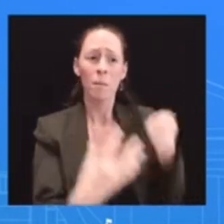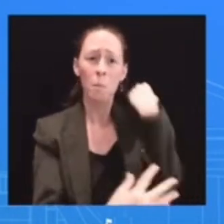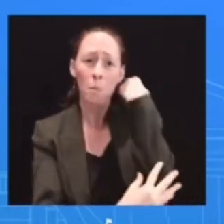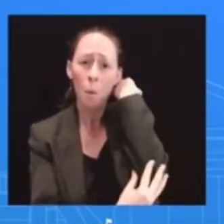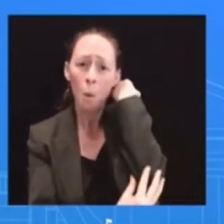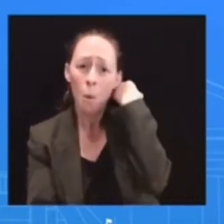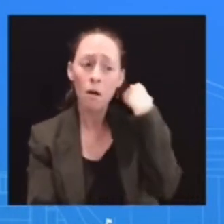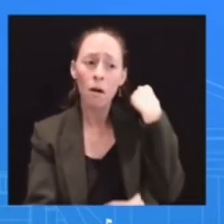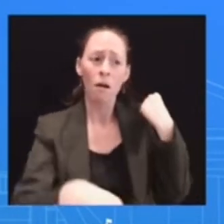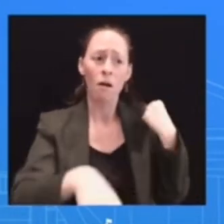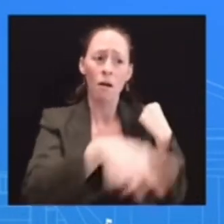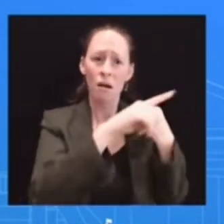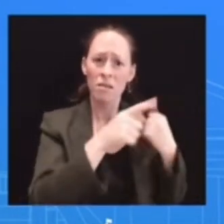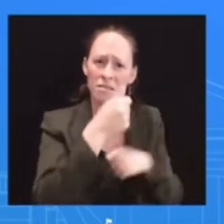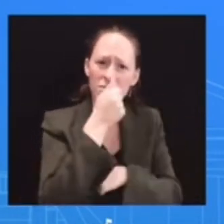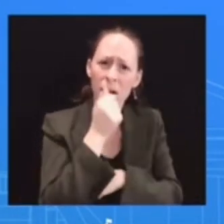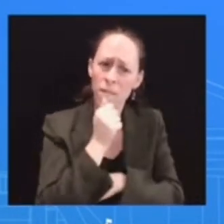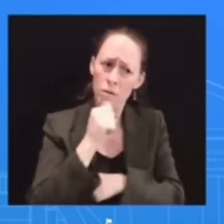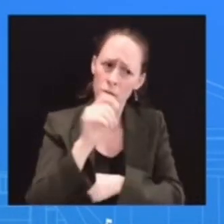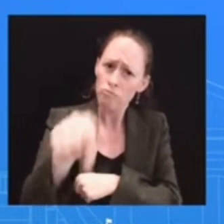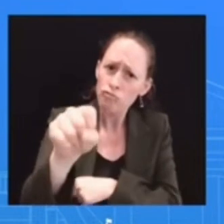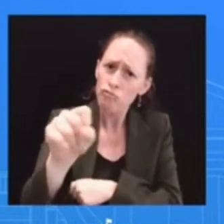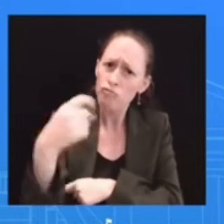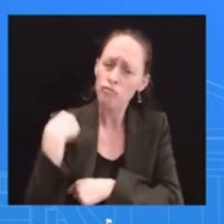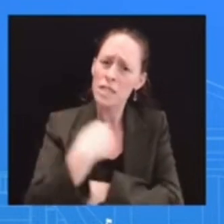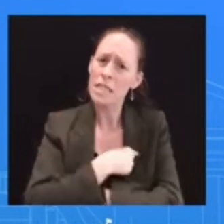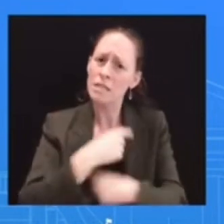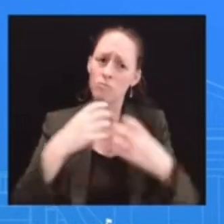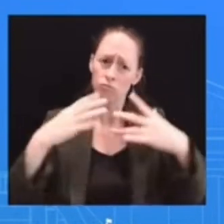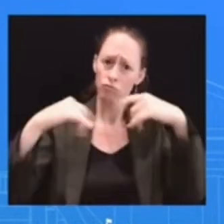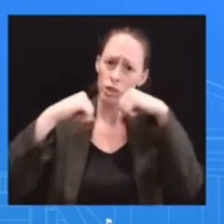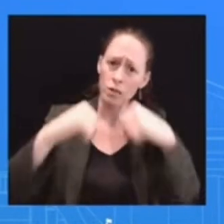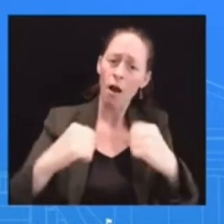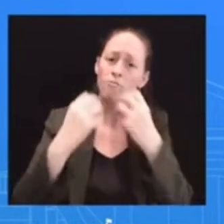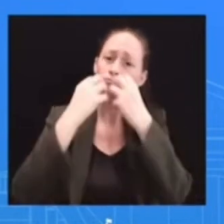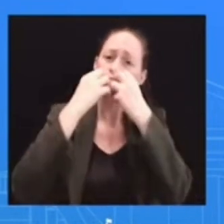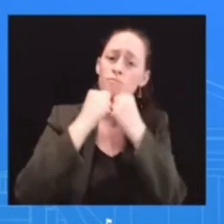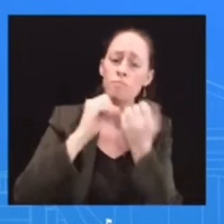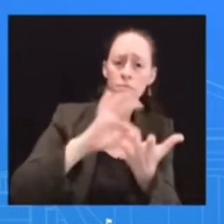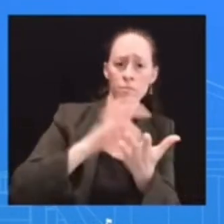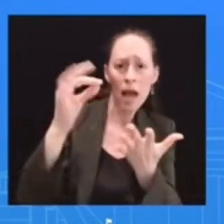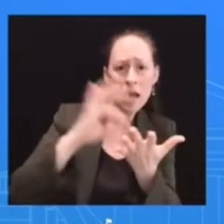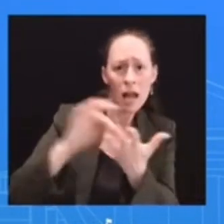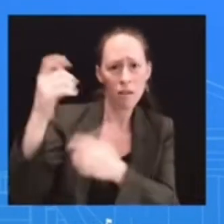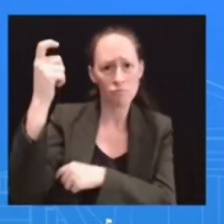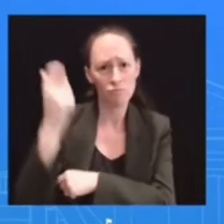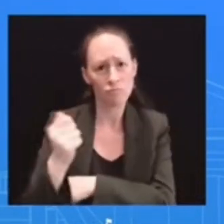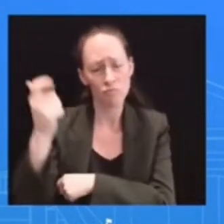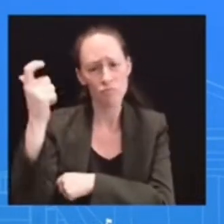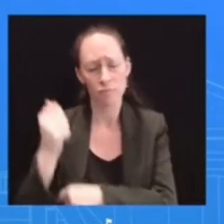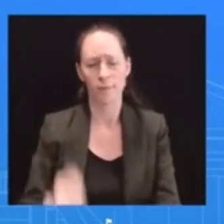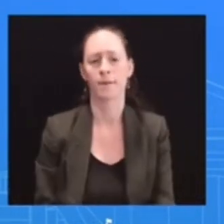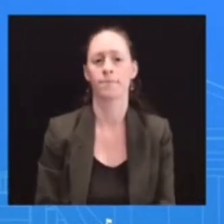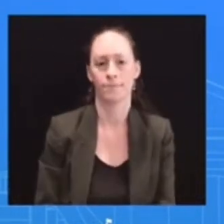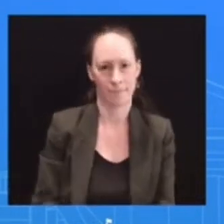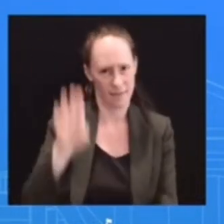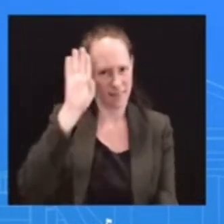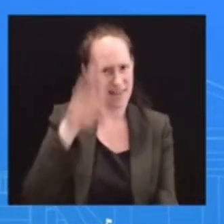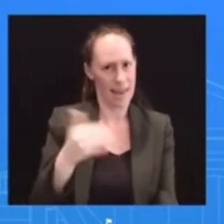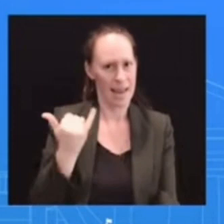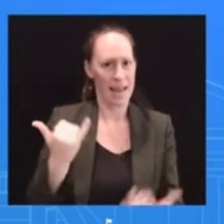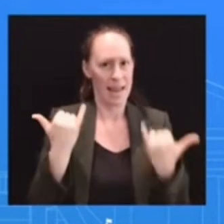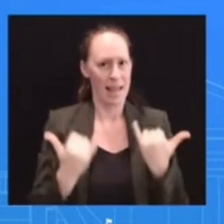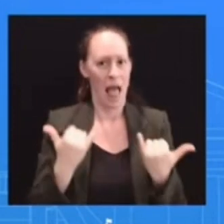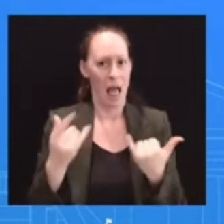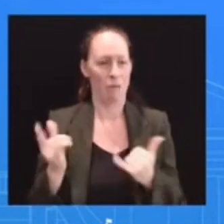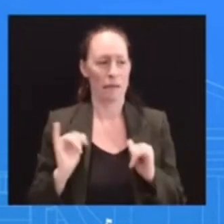fair, we are aware of her misgivings about Medicare and Social Security because she's a member of the Republican Study Committee, which recently,